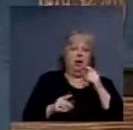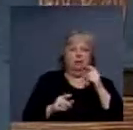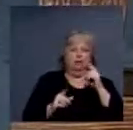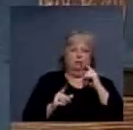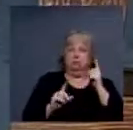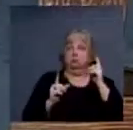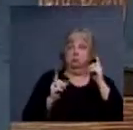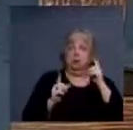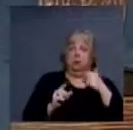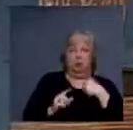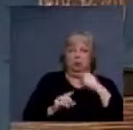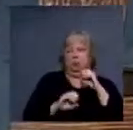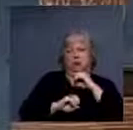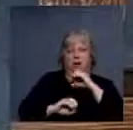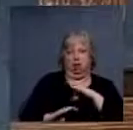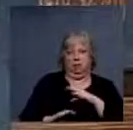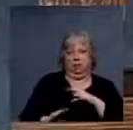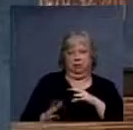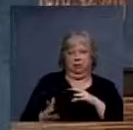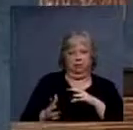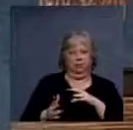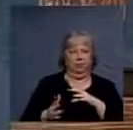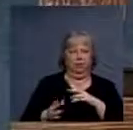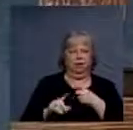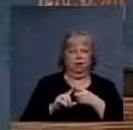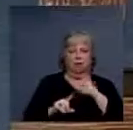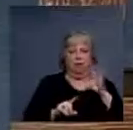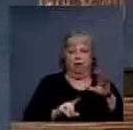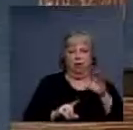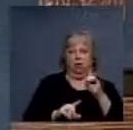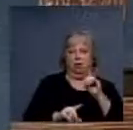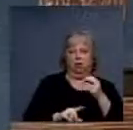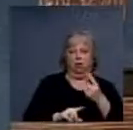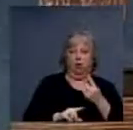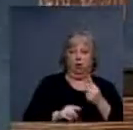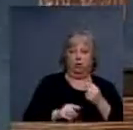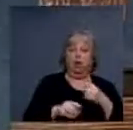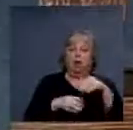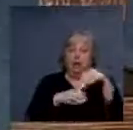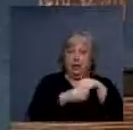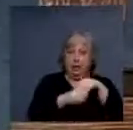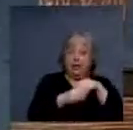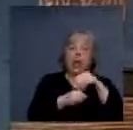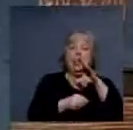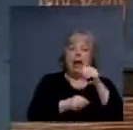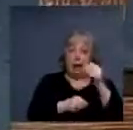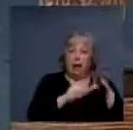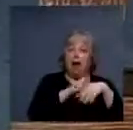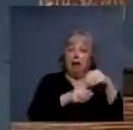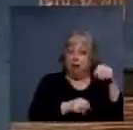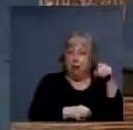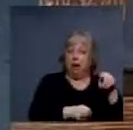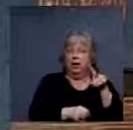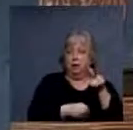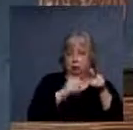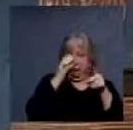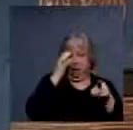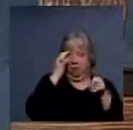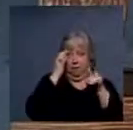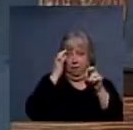the noise from the dogs that they have. They are inside and they are outside.